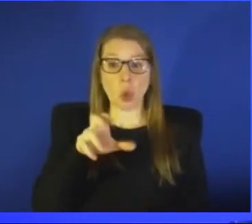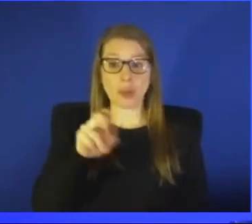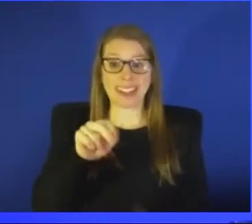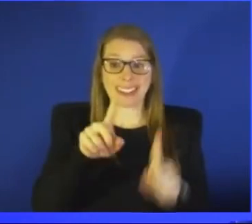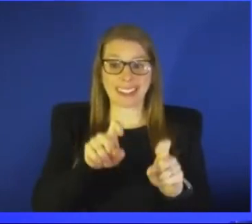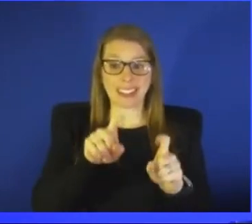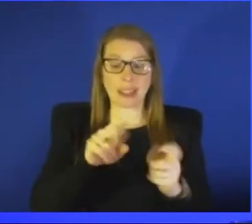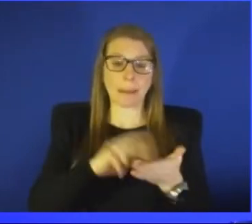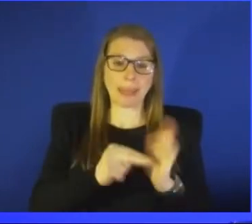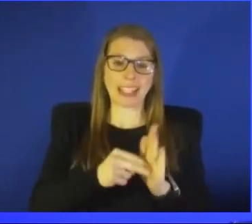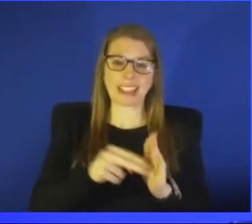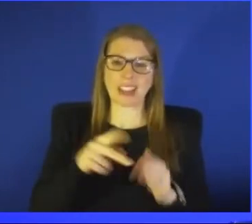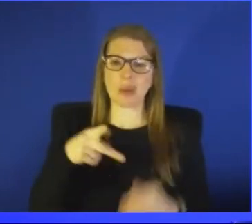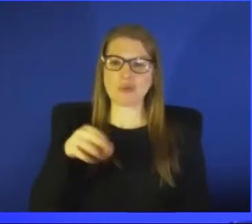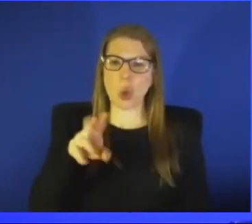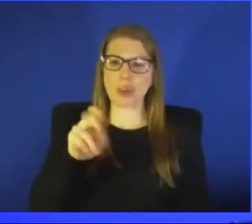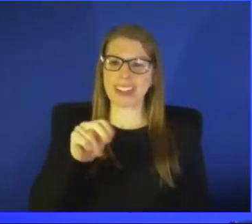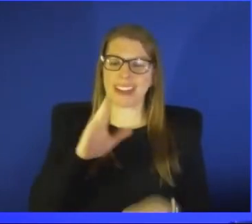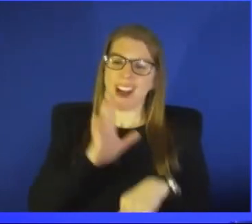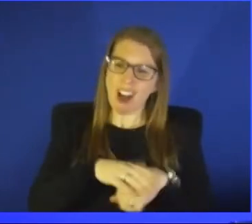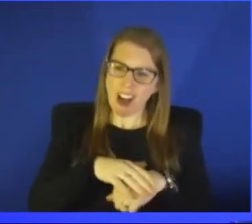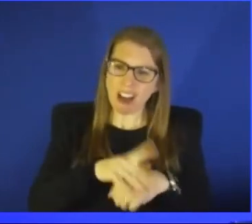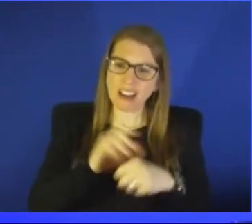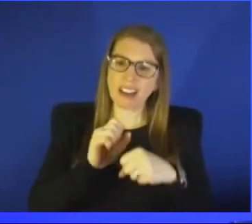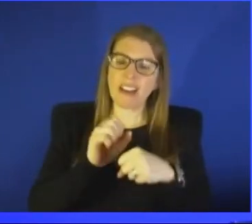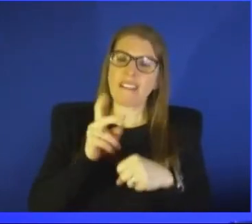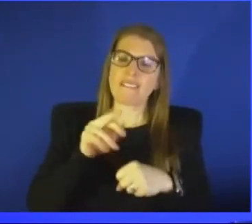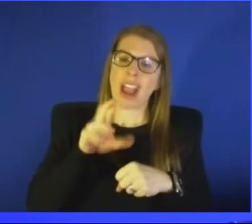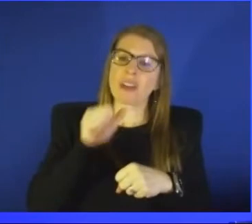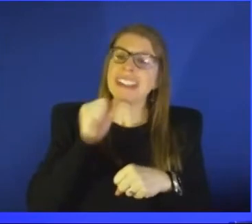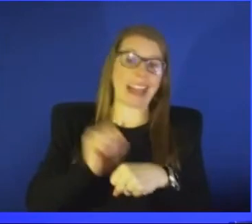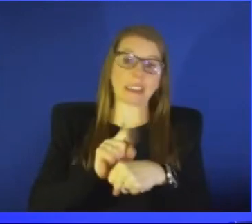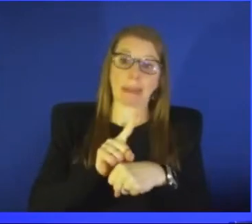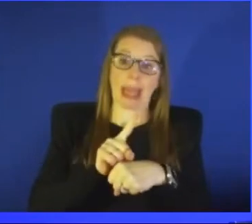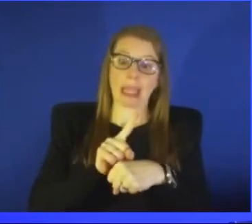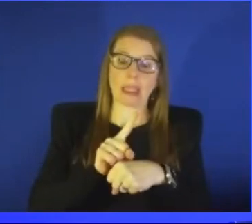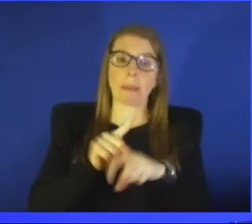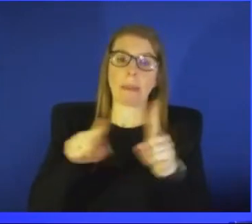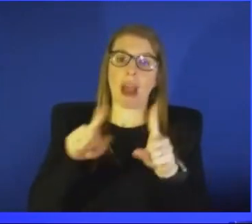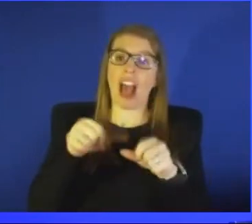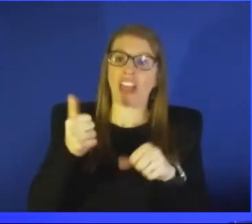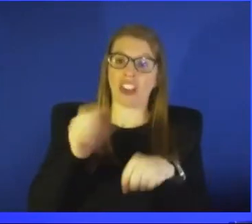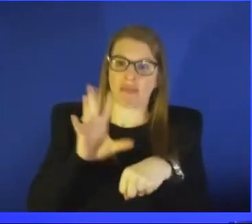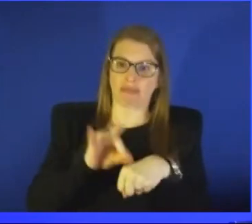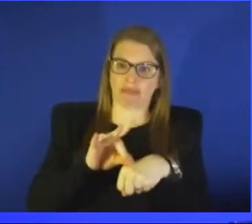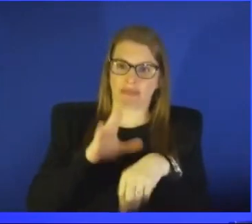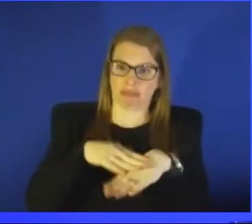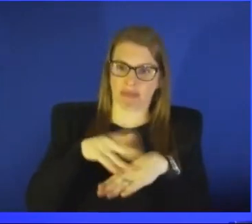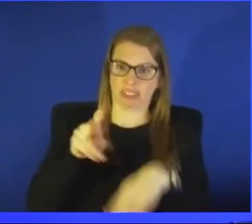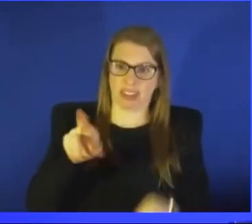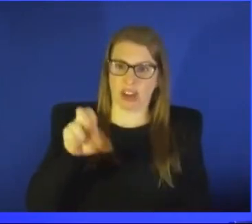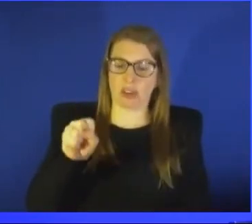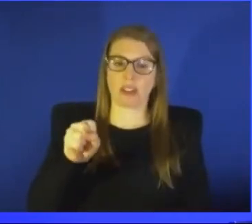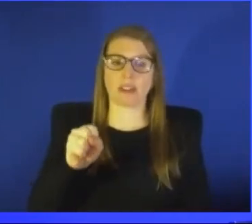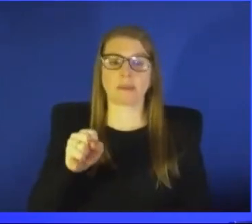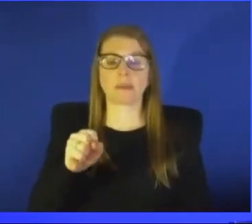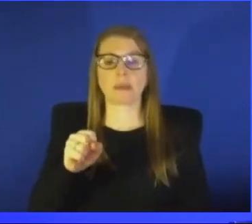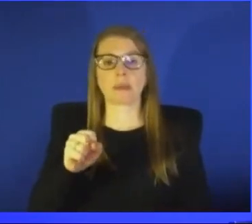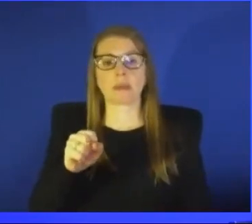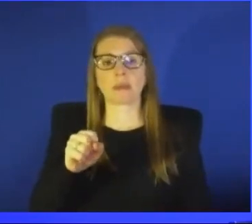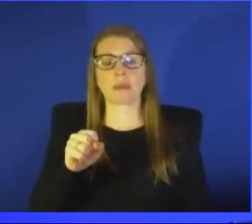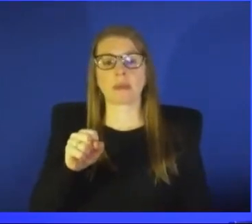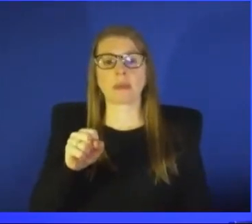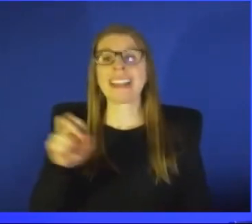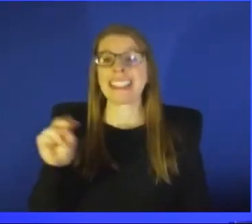virus, which is different from the spike protein. And the spike protein is, of course, what we got from the vaccine. Okay. So if you do the test